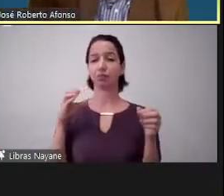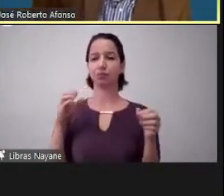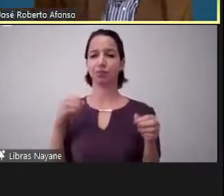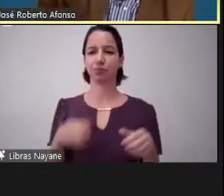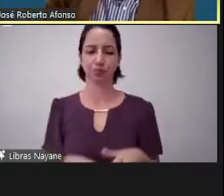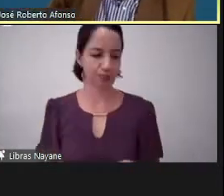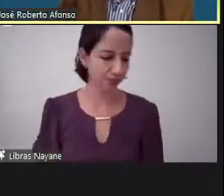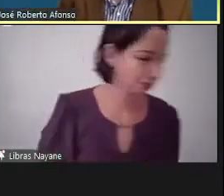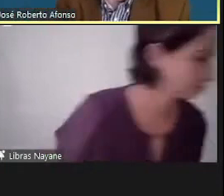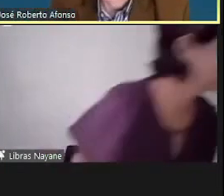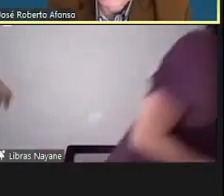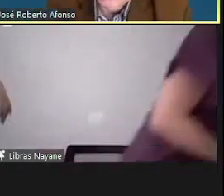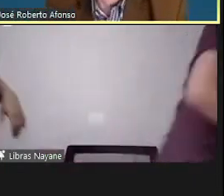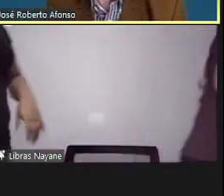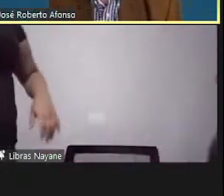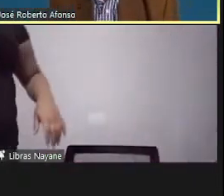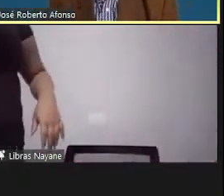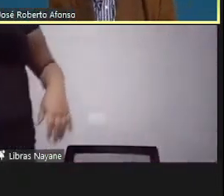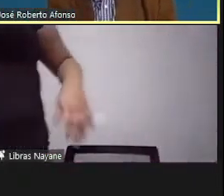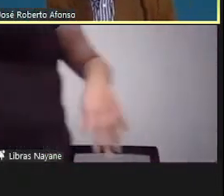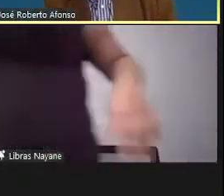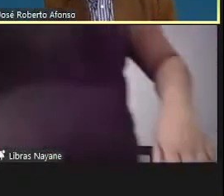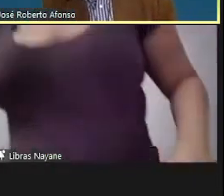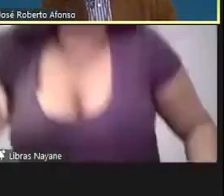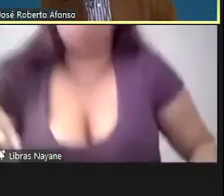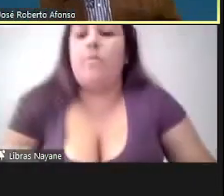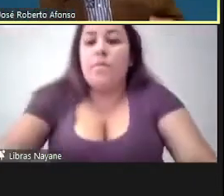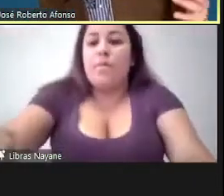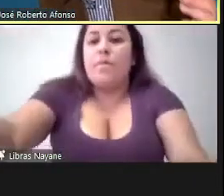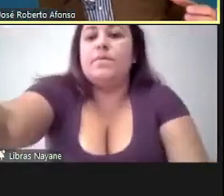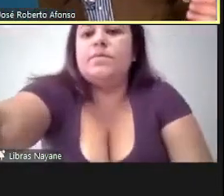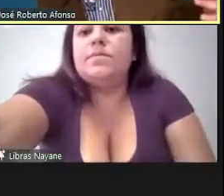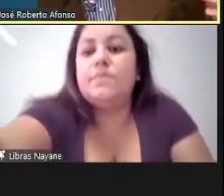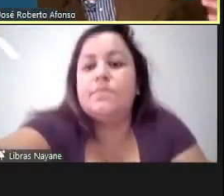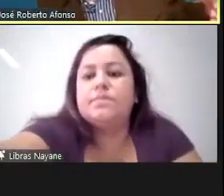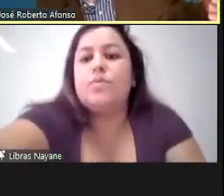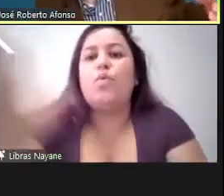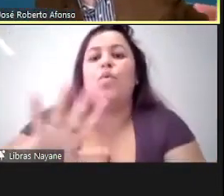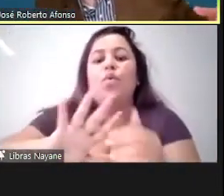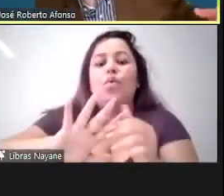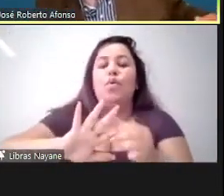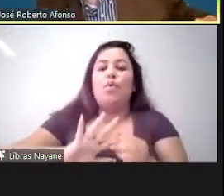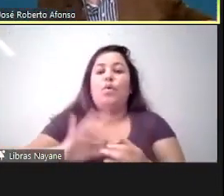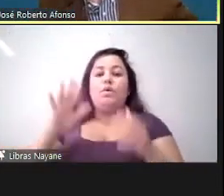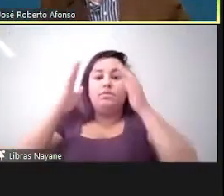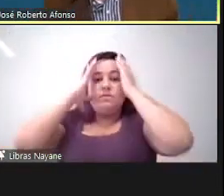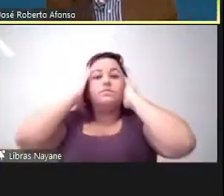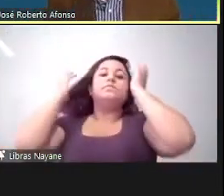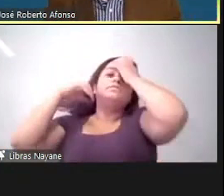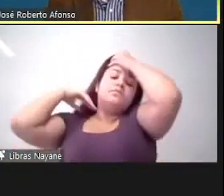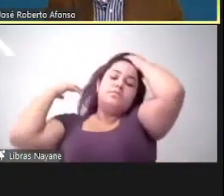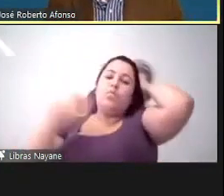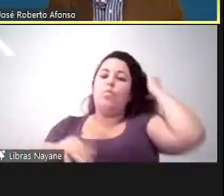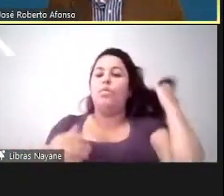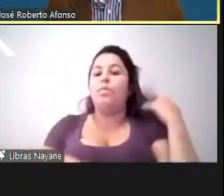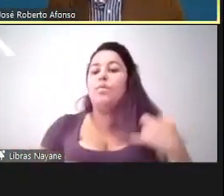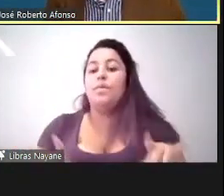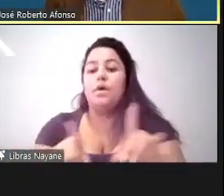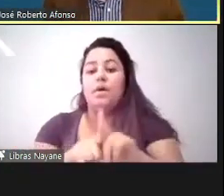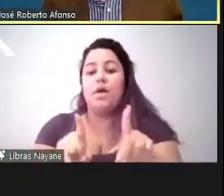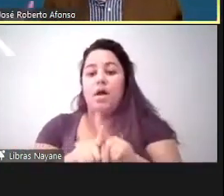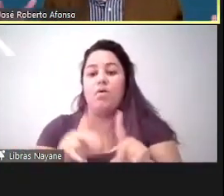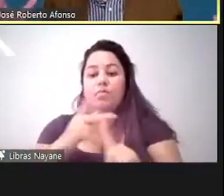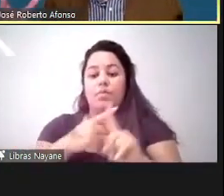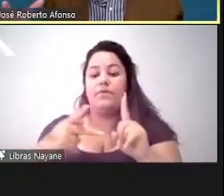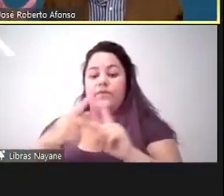The conclusions here are that, in my opinion, my personal opinion, more and more we